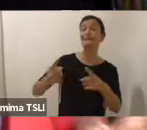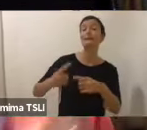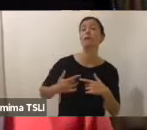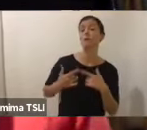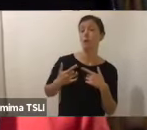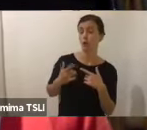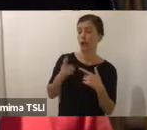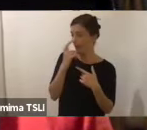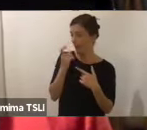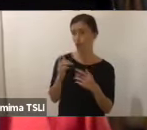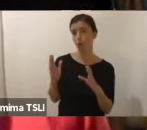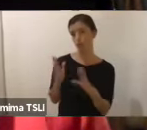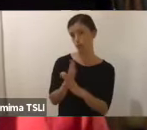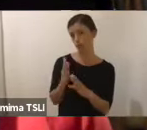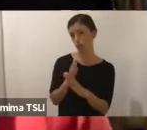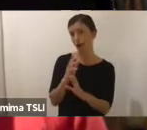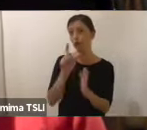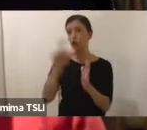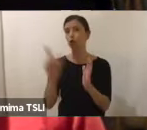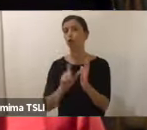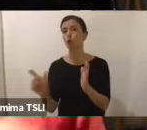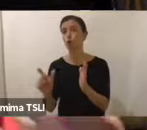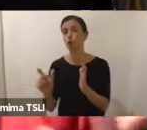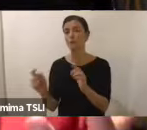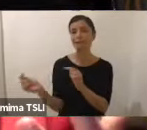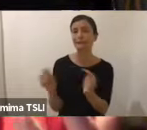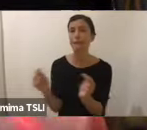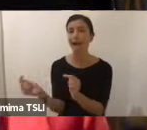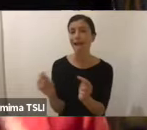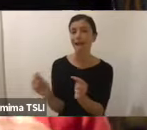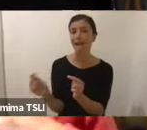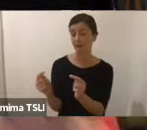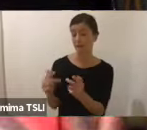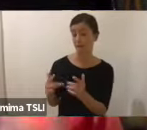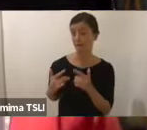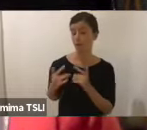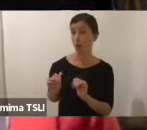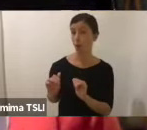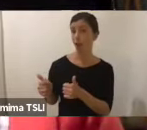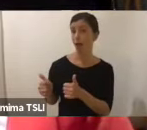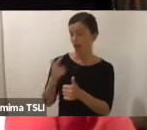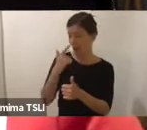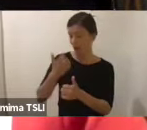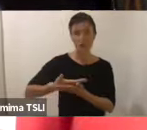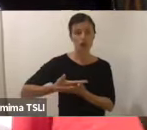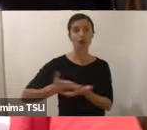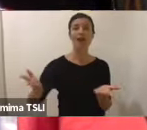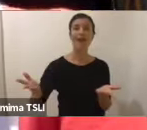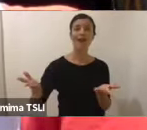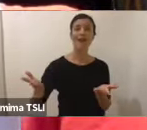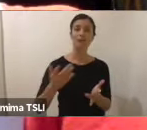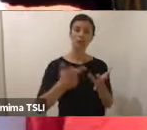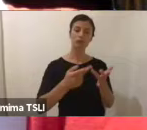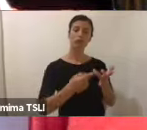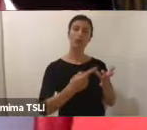private zoom debate and if they felt it had gone well they could share it with other people so i'd quite like